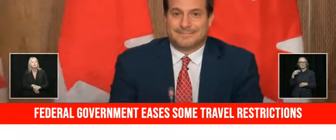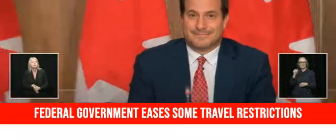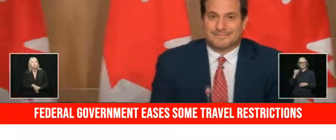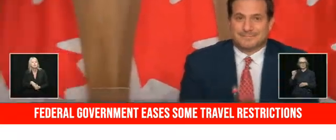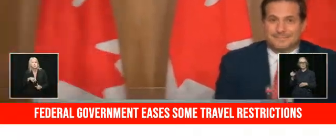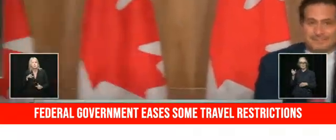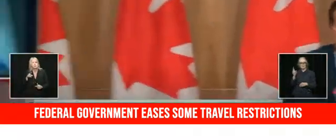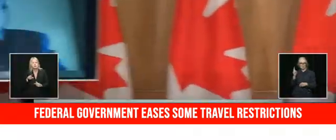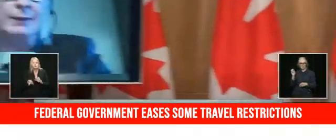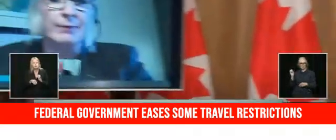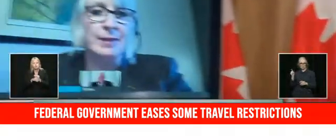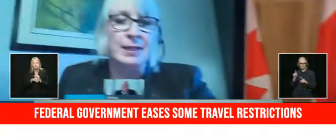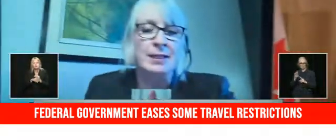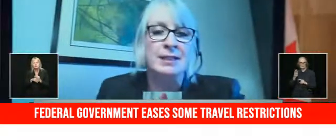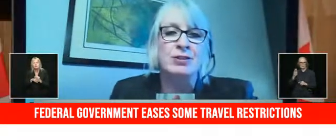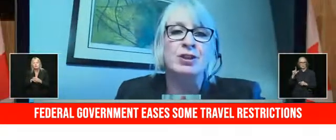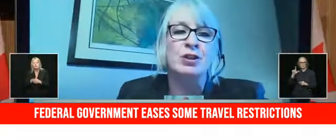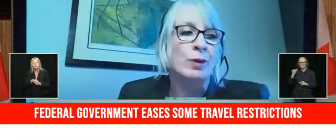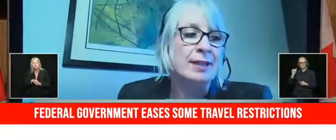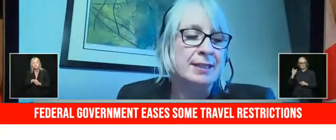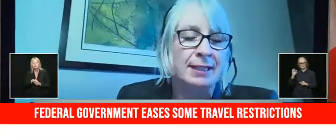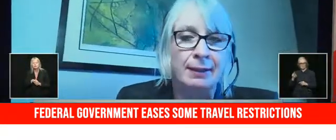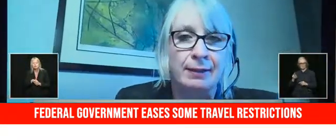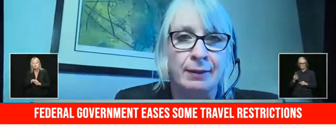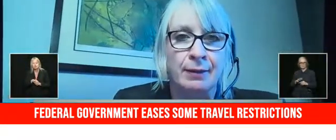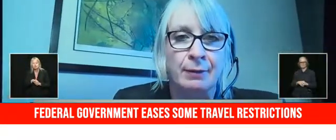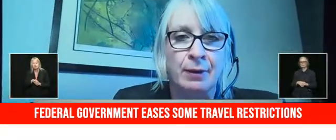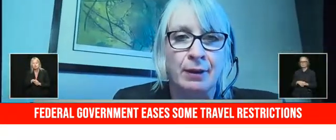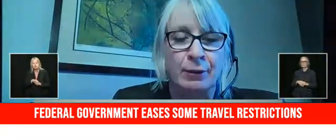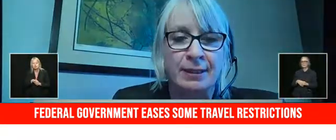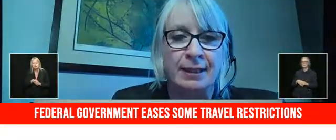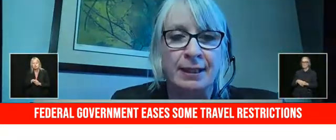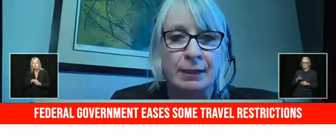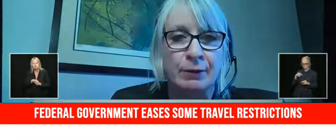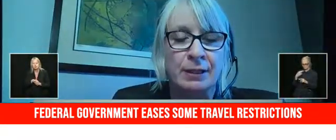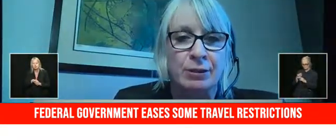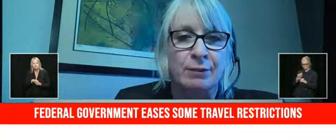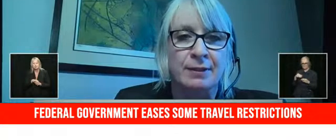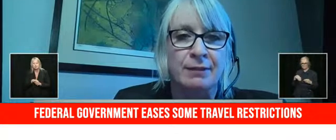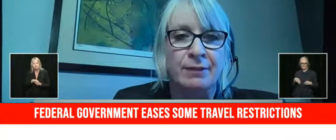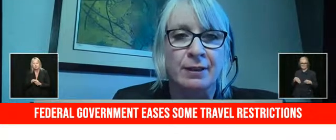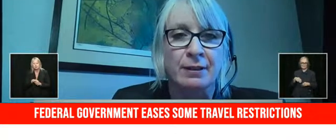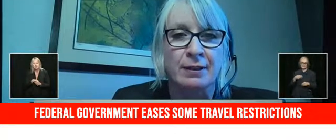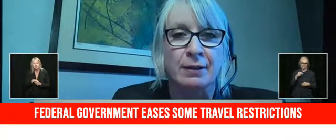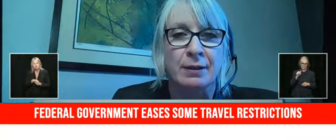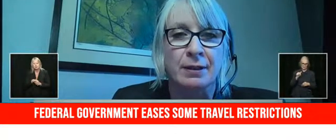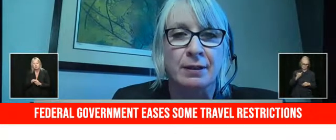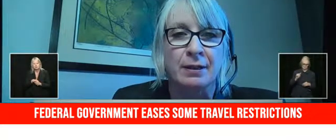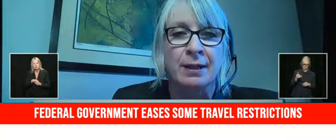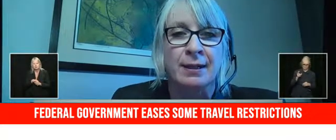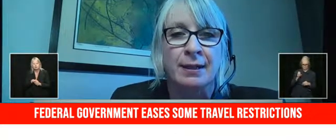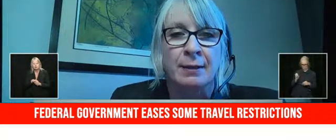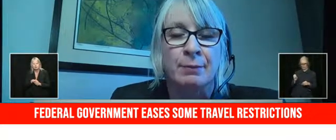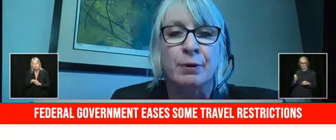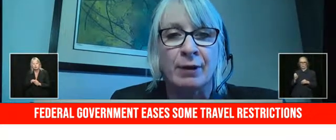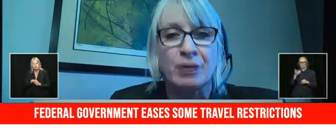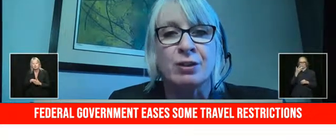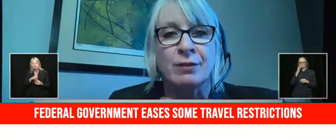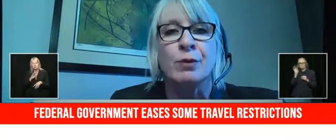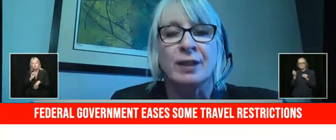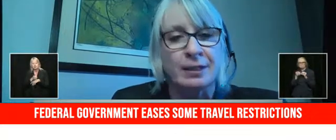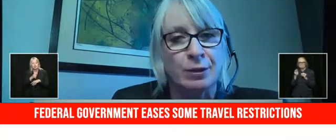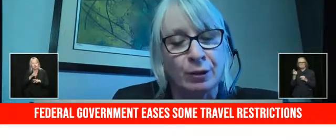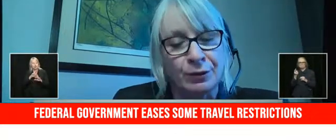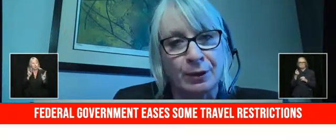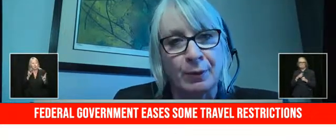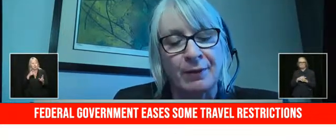I'll just add, Cormac, in addition to what Marco has laid out in terms of the progression